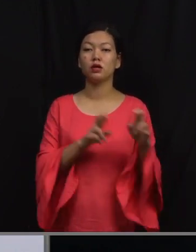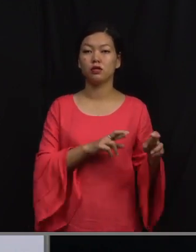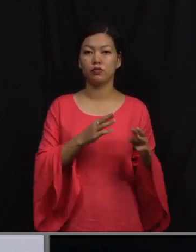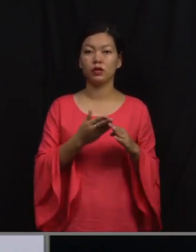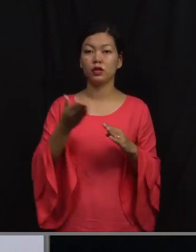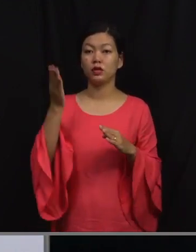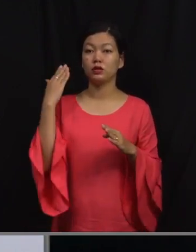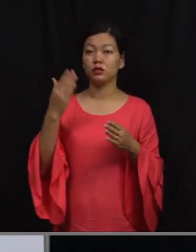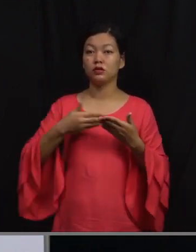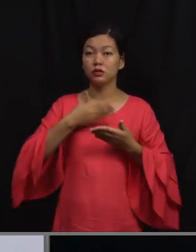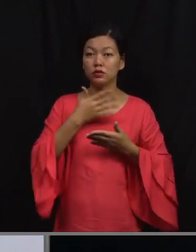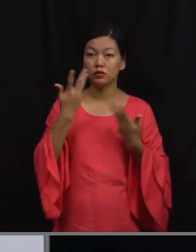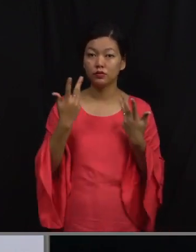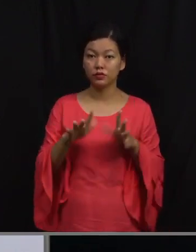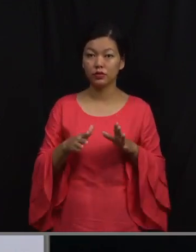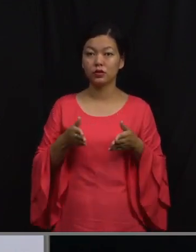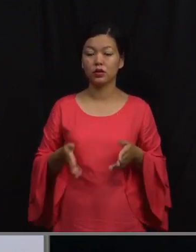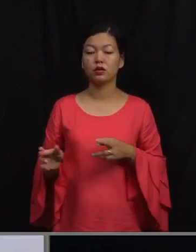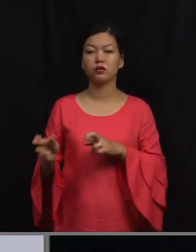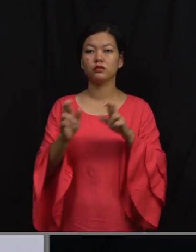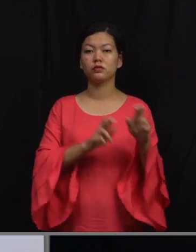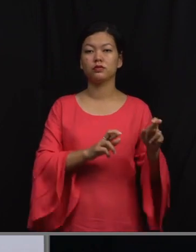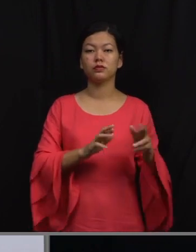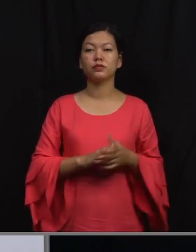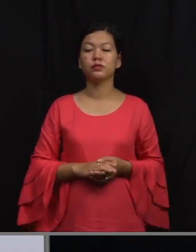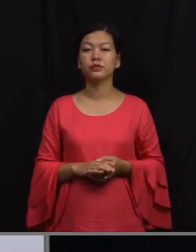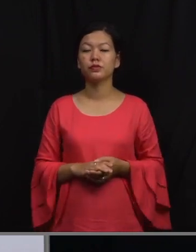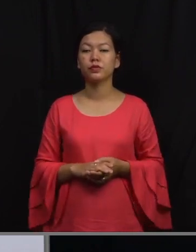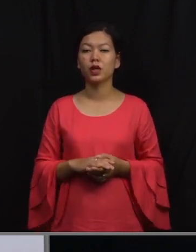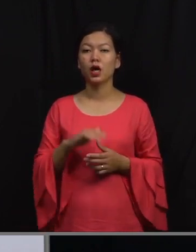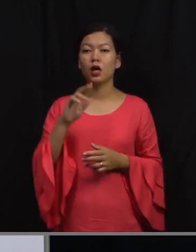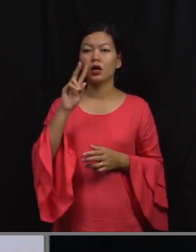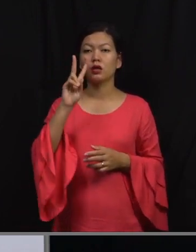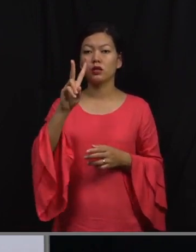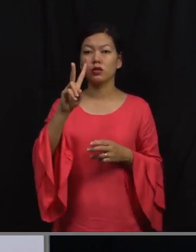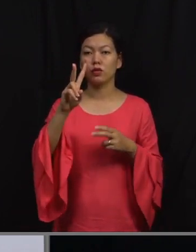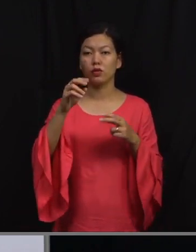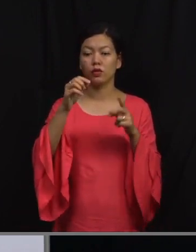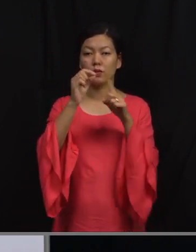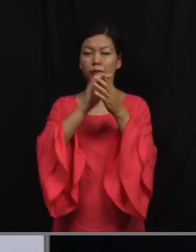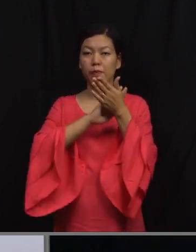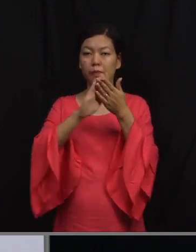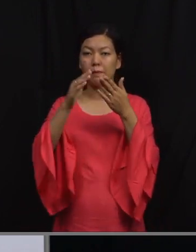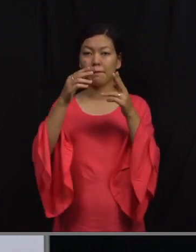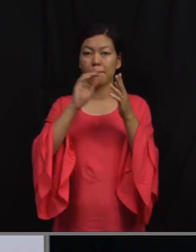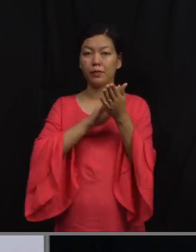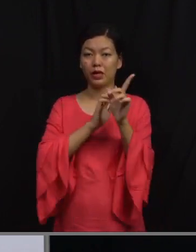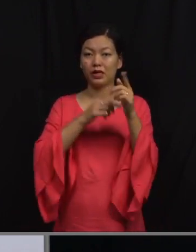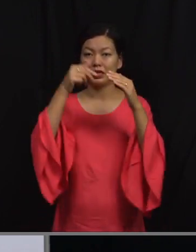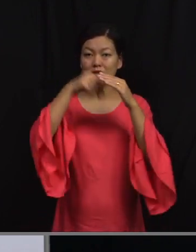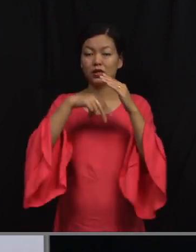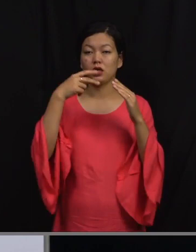in the previous class. So we got the two main domain of interest in physics. One is macro, another one is micro.